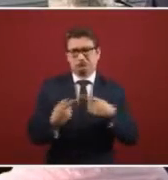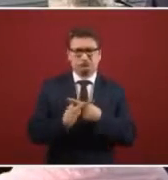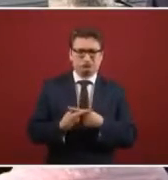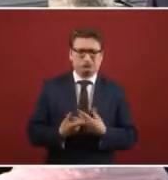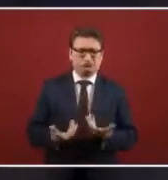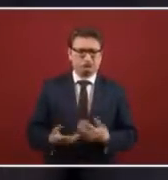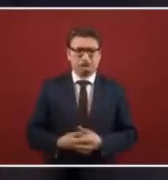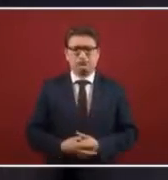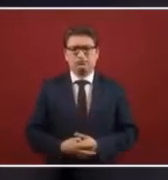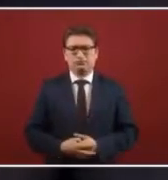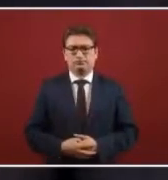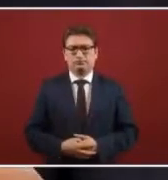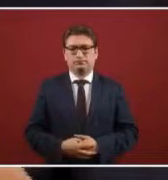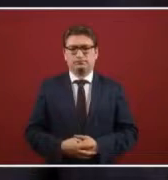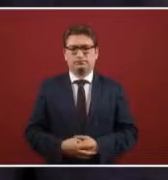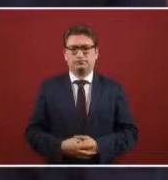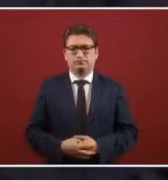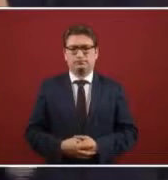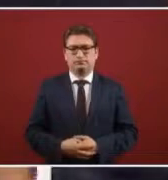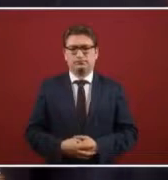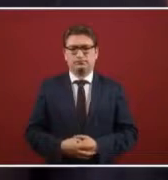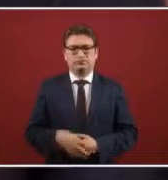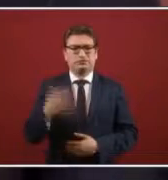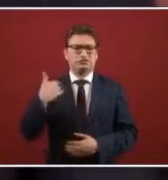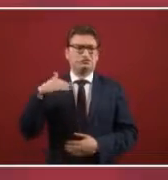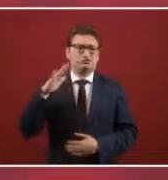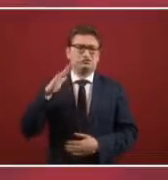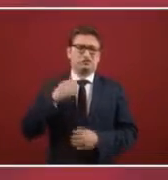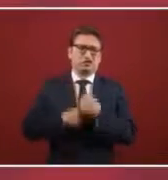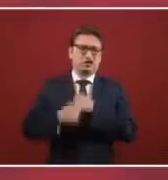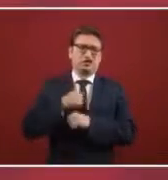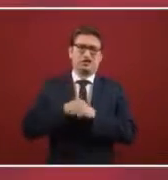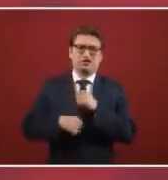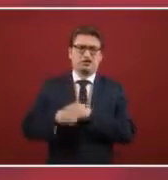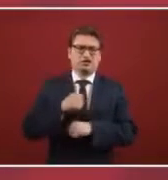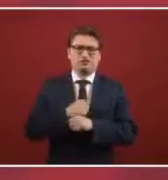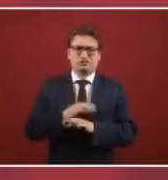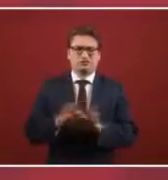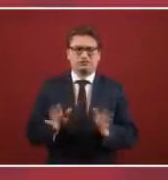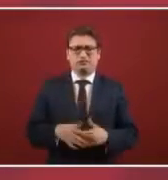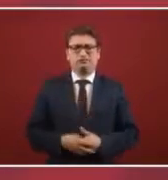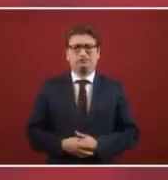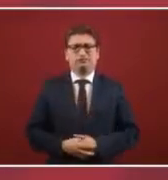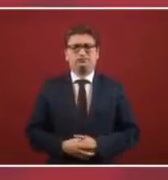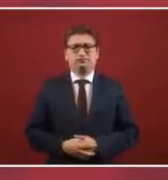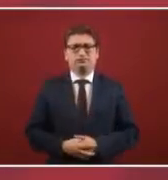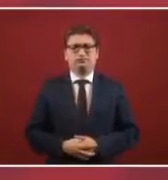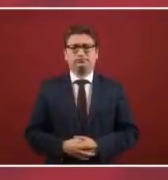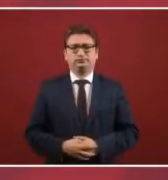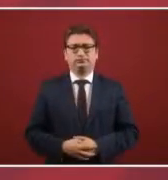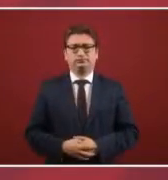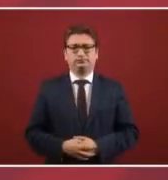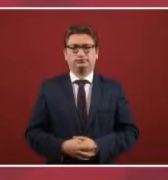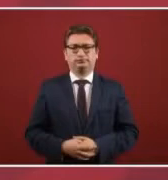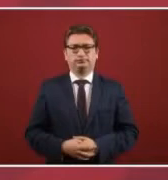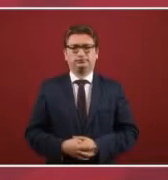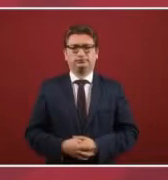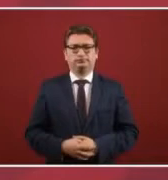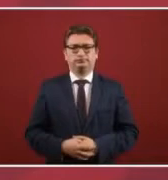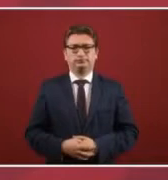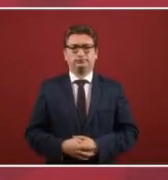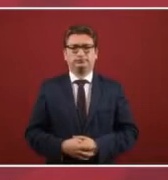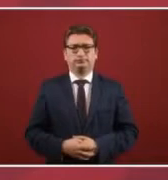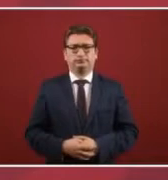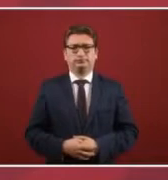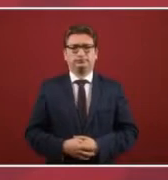meeting de tiempo atrás. from times before. They've not been able to come in an Y vamos agreement. a